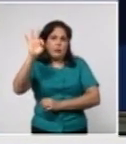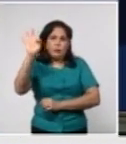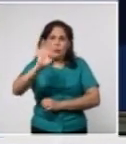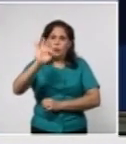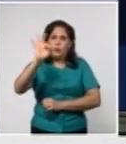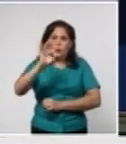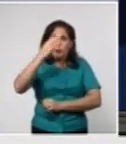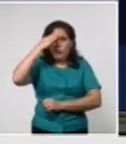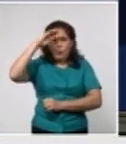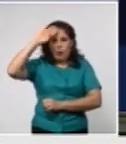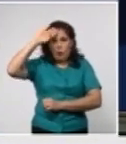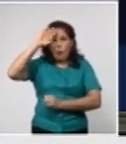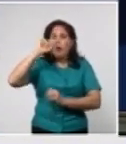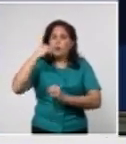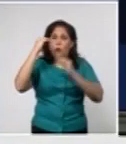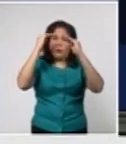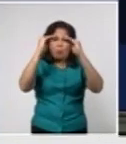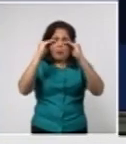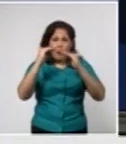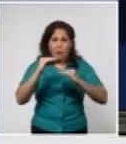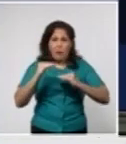lethality of